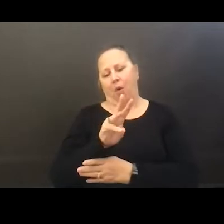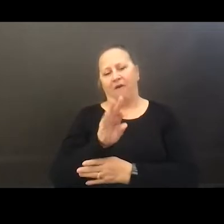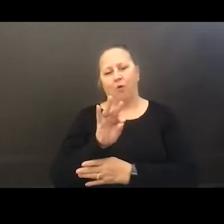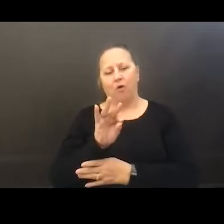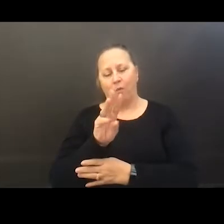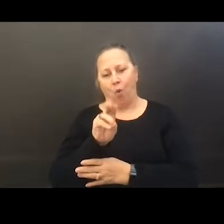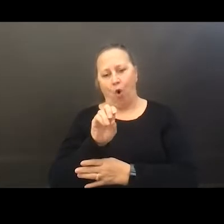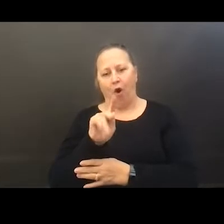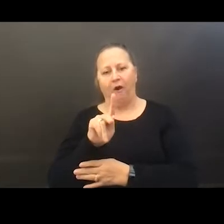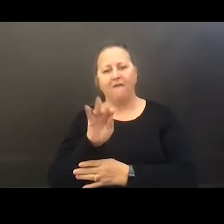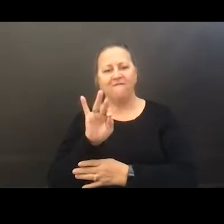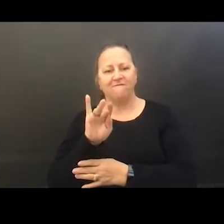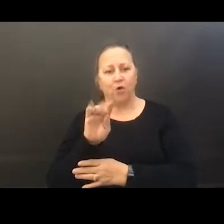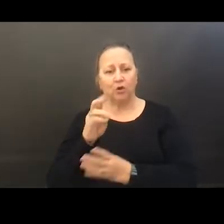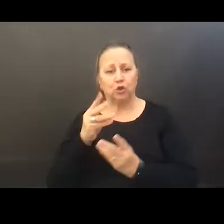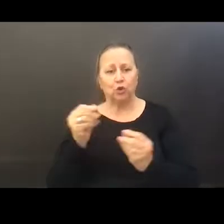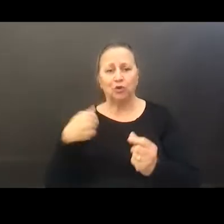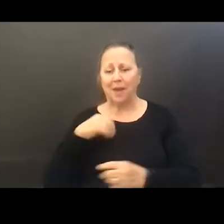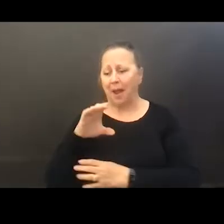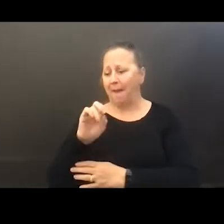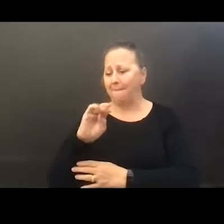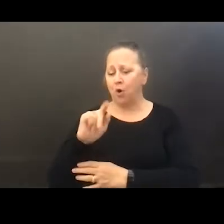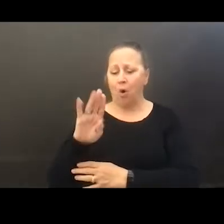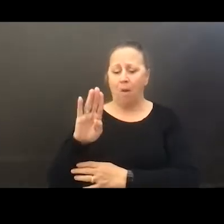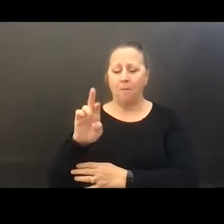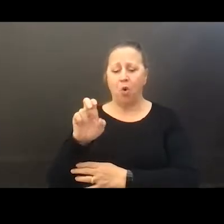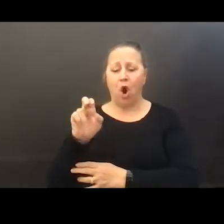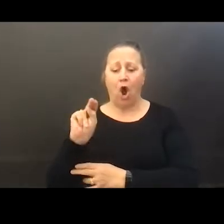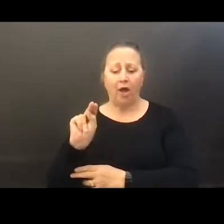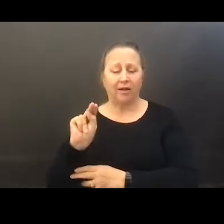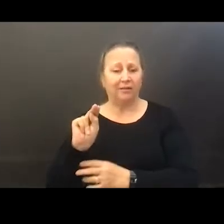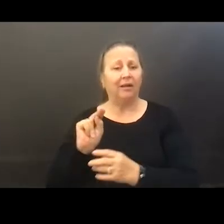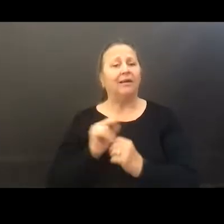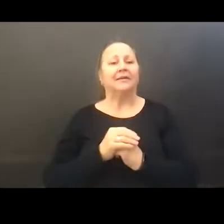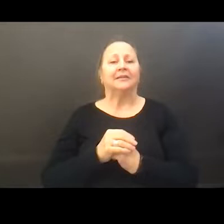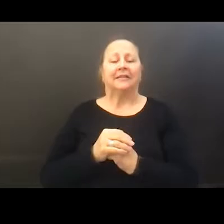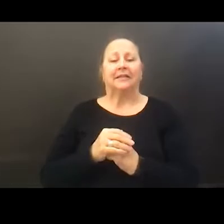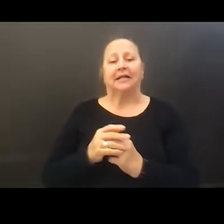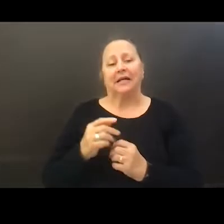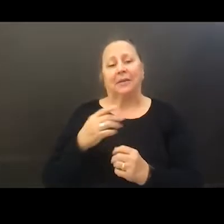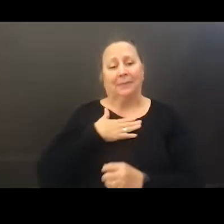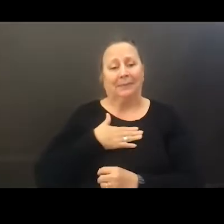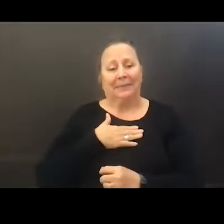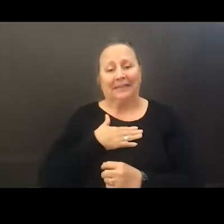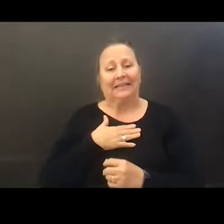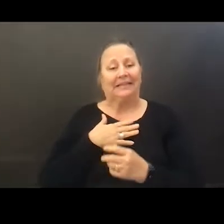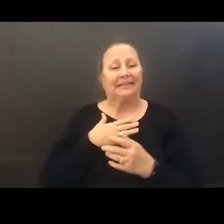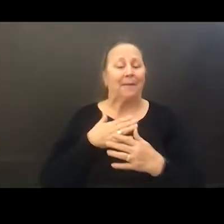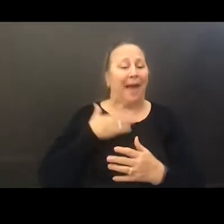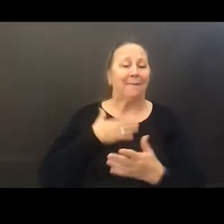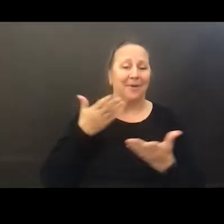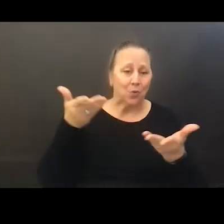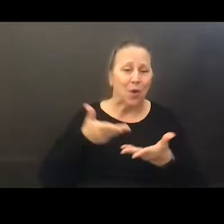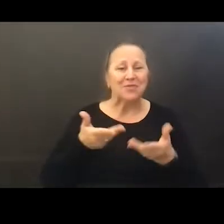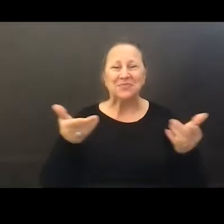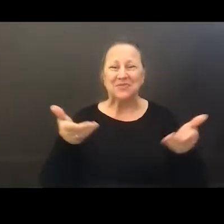Carl Braun. I am the Manager of Business Services for the 9-county Rural Capital Area, and pleased to welcome you here to what